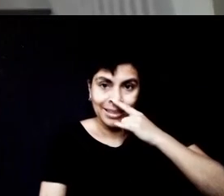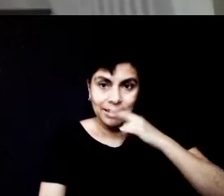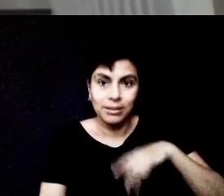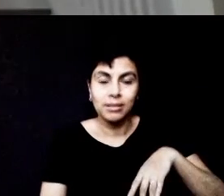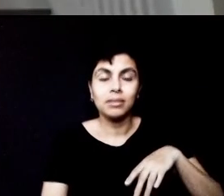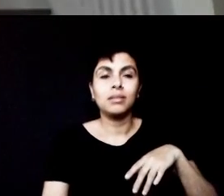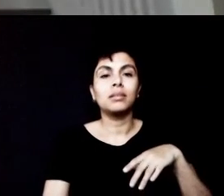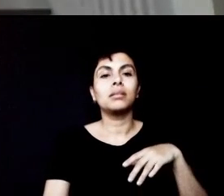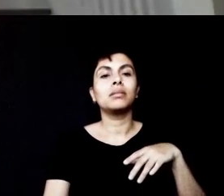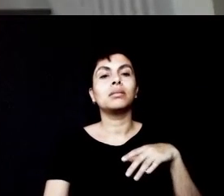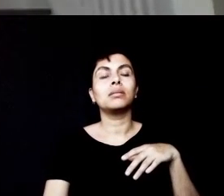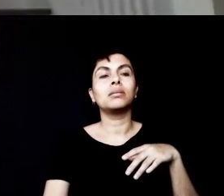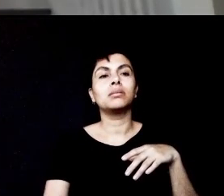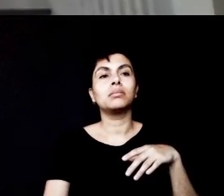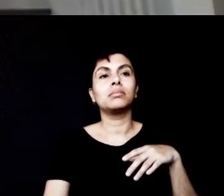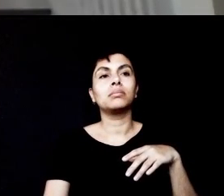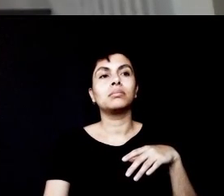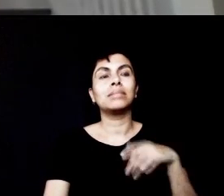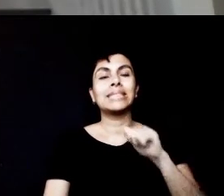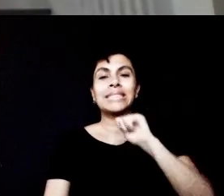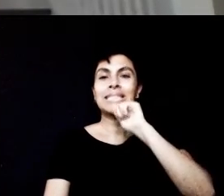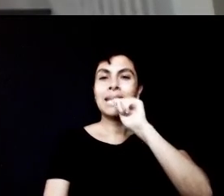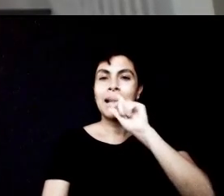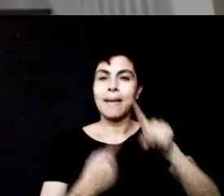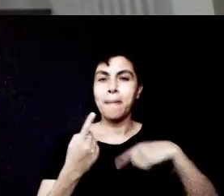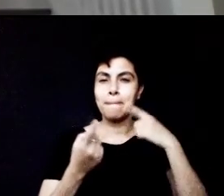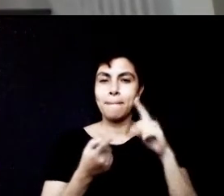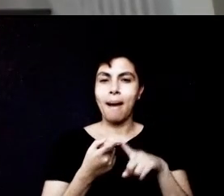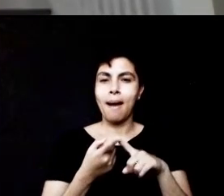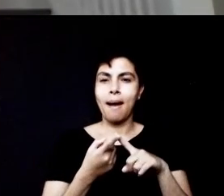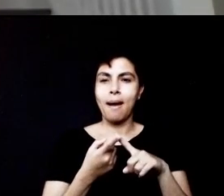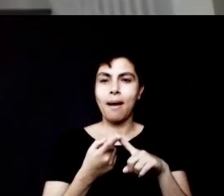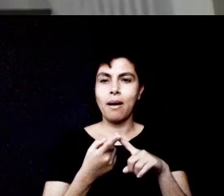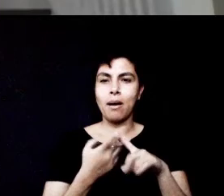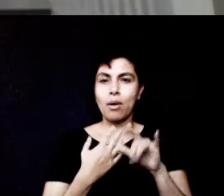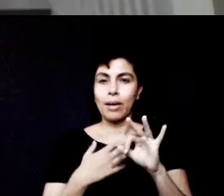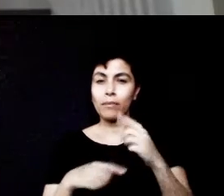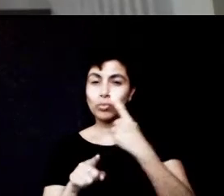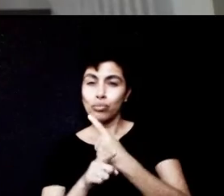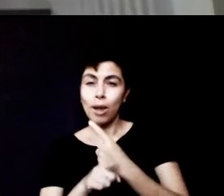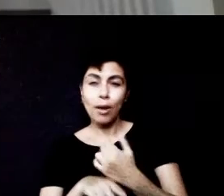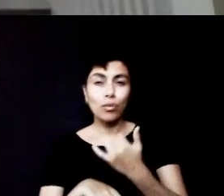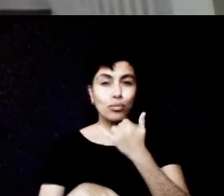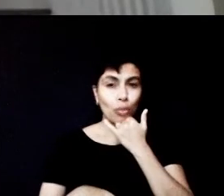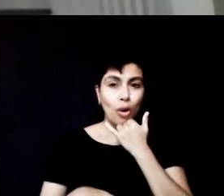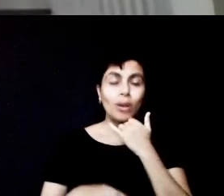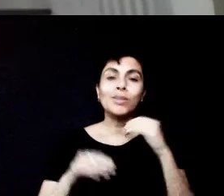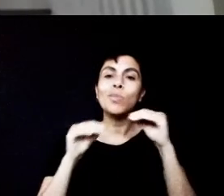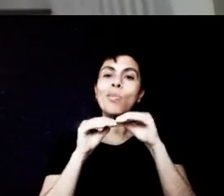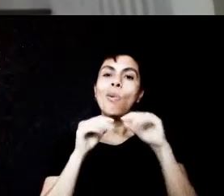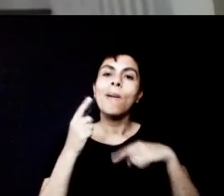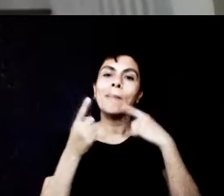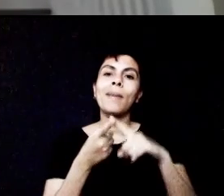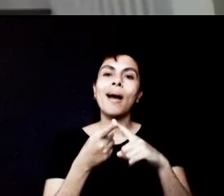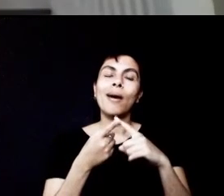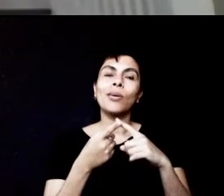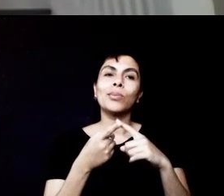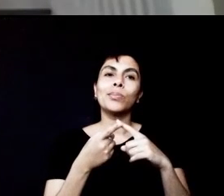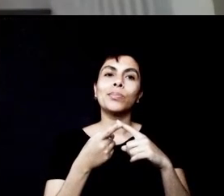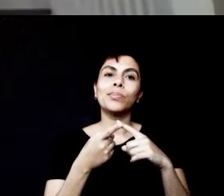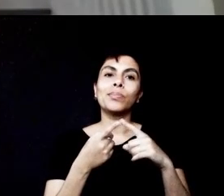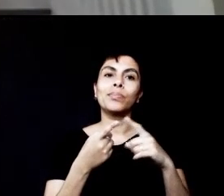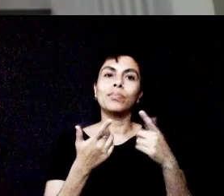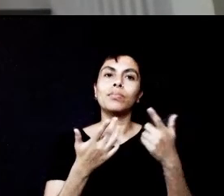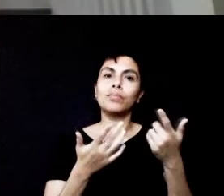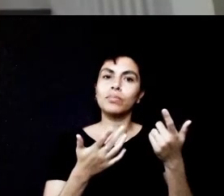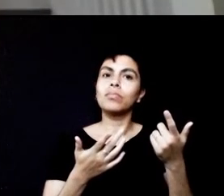kids, is that it's not necessarily about if they're doing things right or wrong. It's more